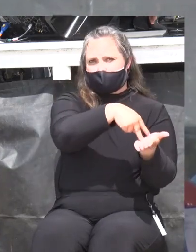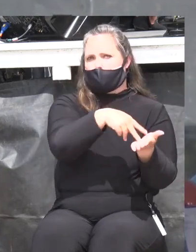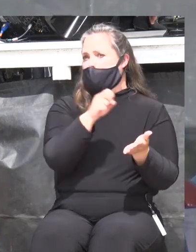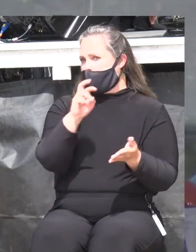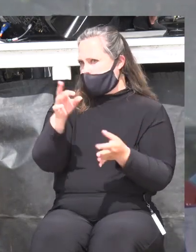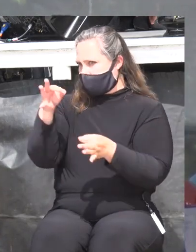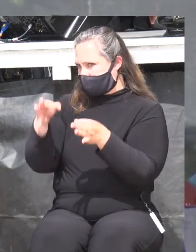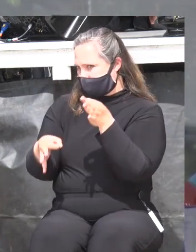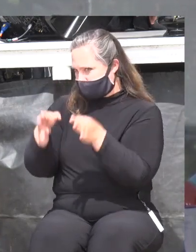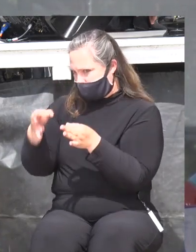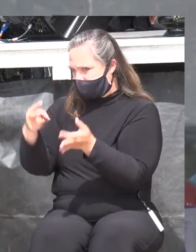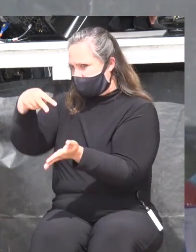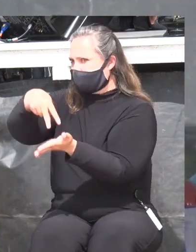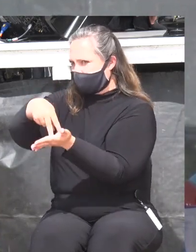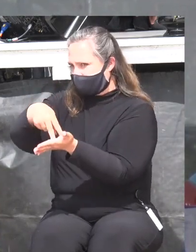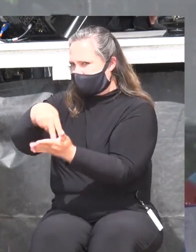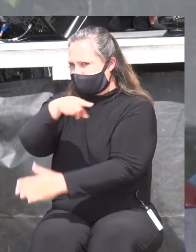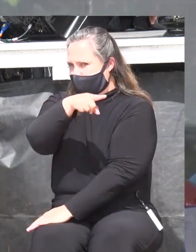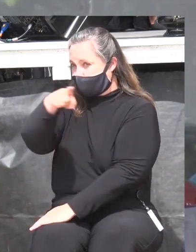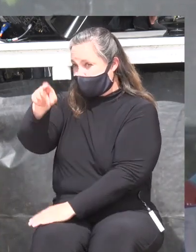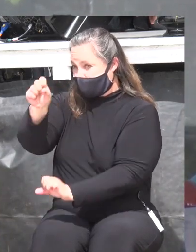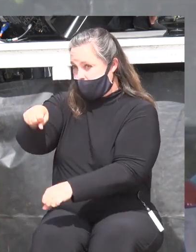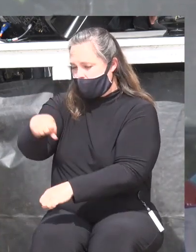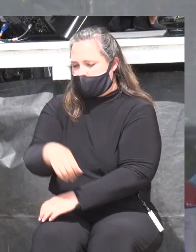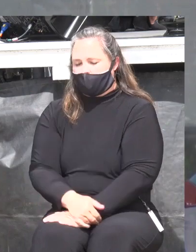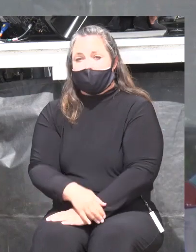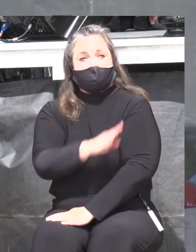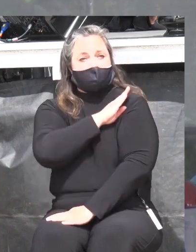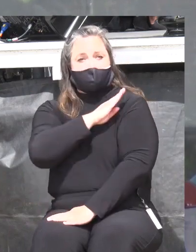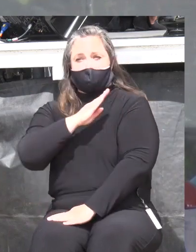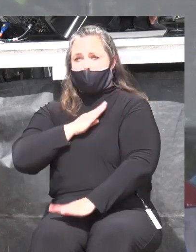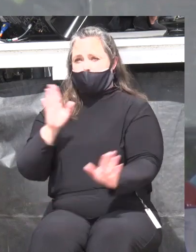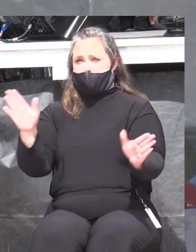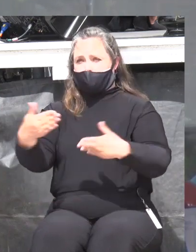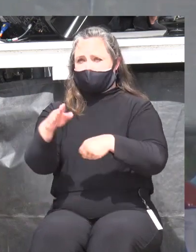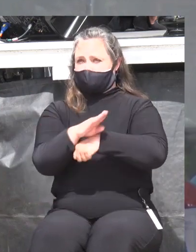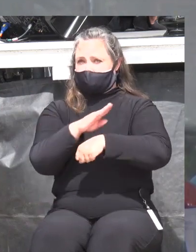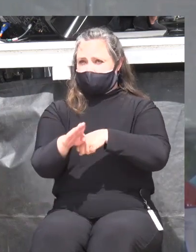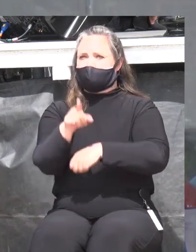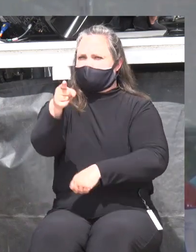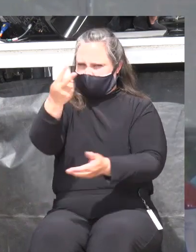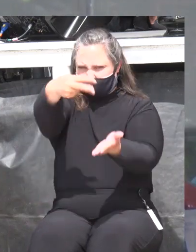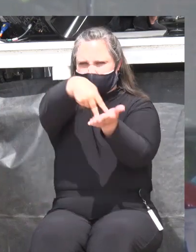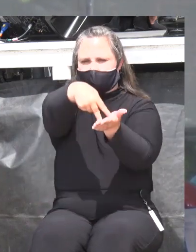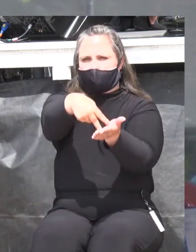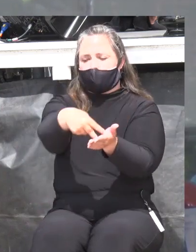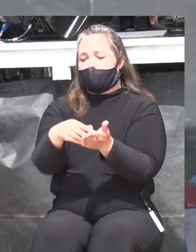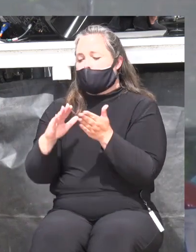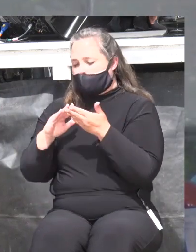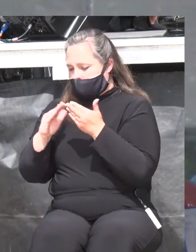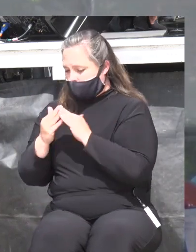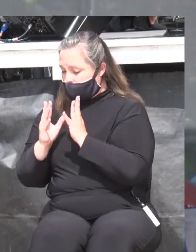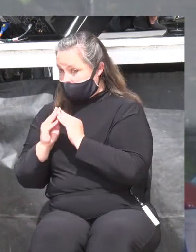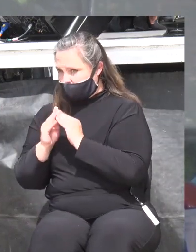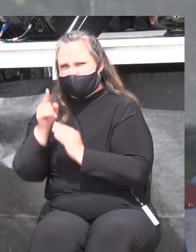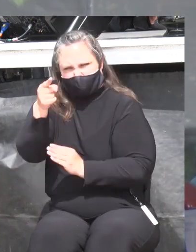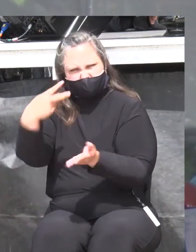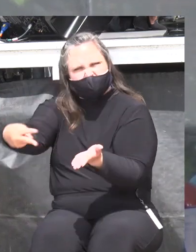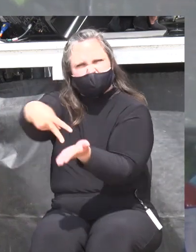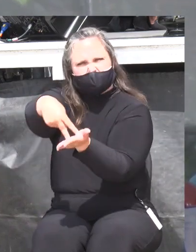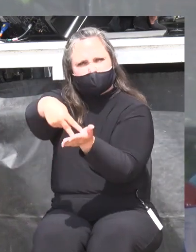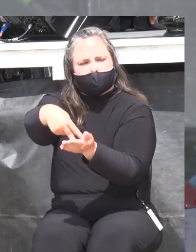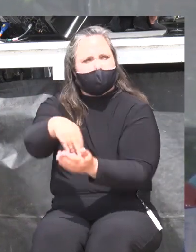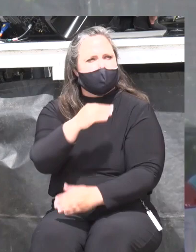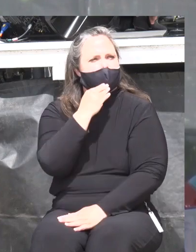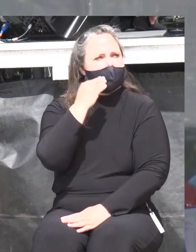courtroom, at the corporate board table and at the local community meeting, in your home and